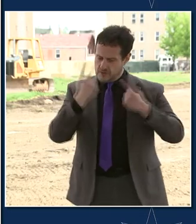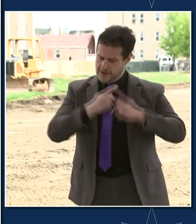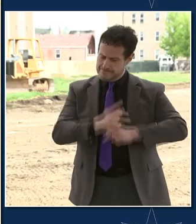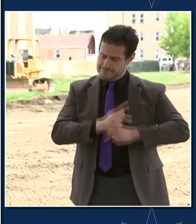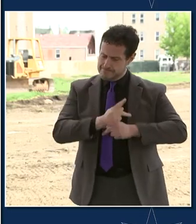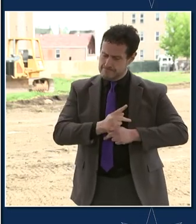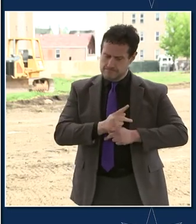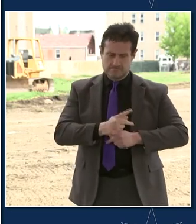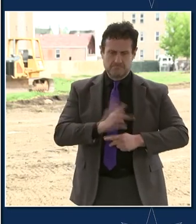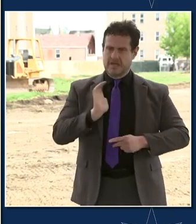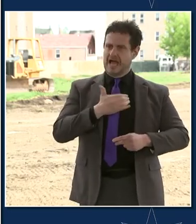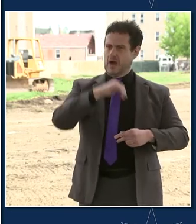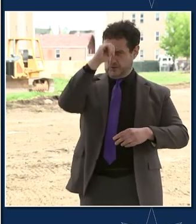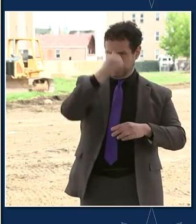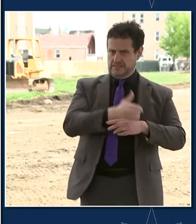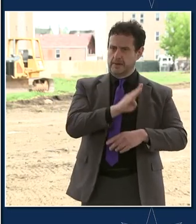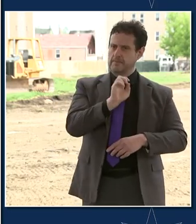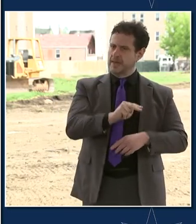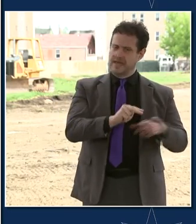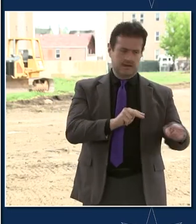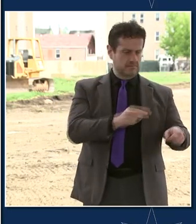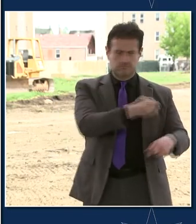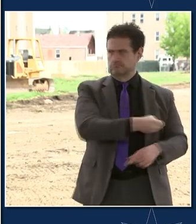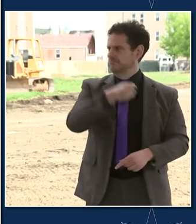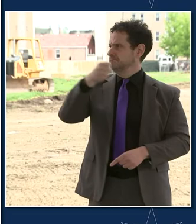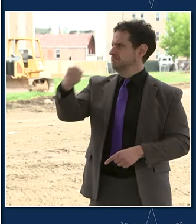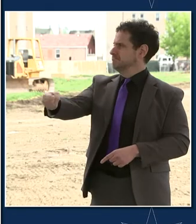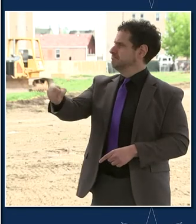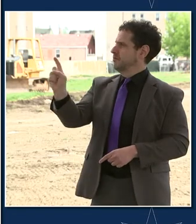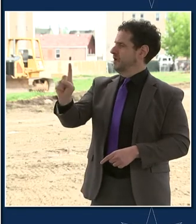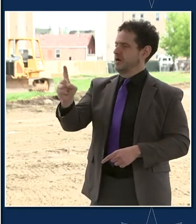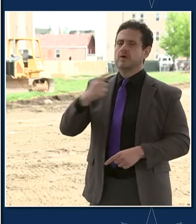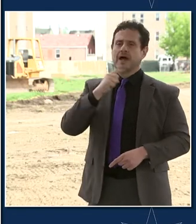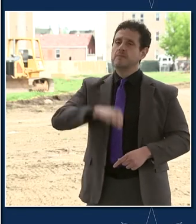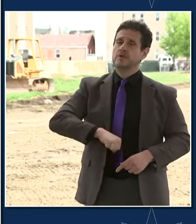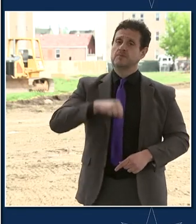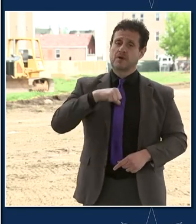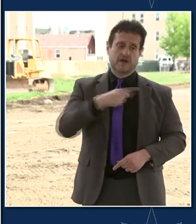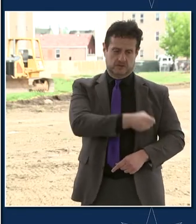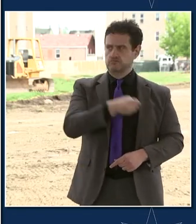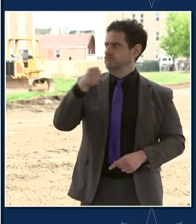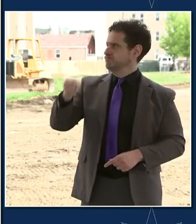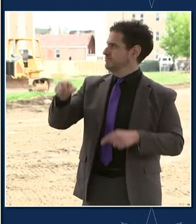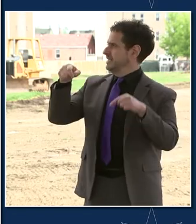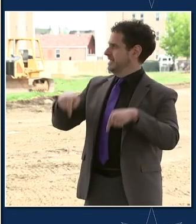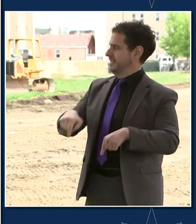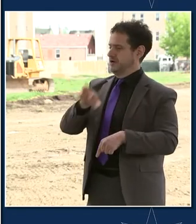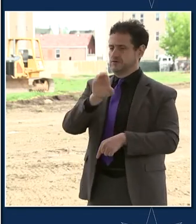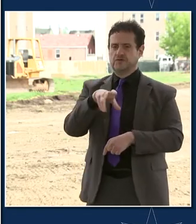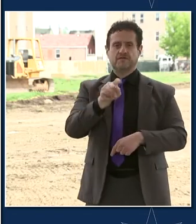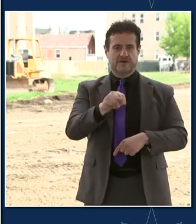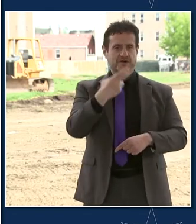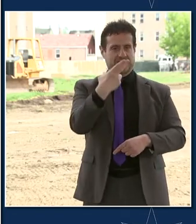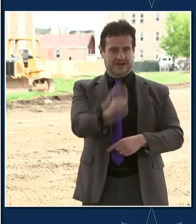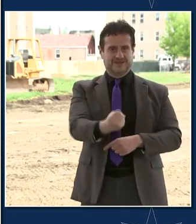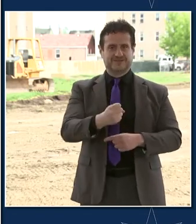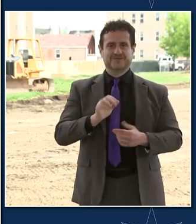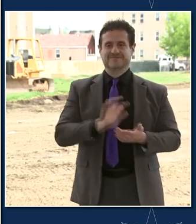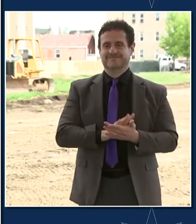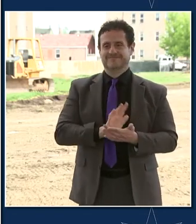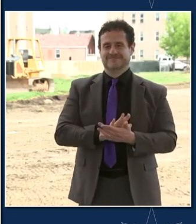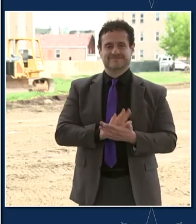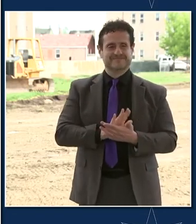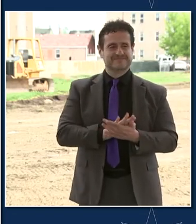send Ben. And I'm super proud to be sending him locally here to Farragut High School.